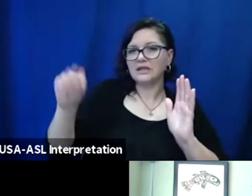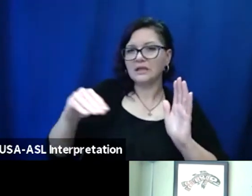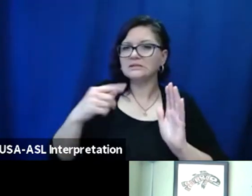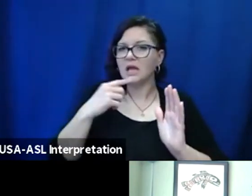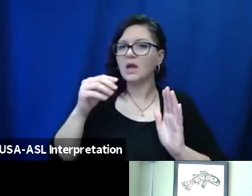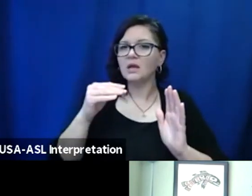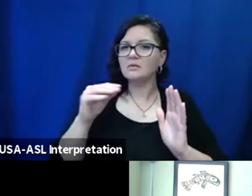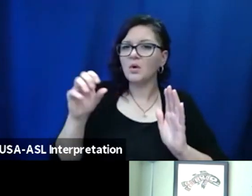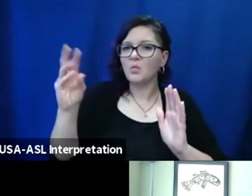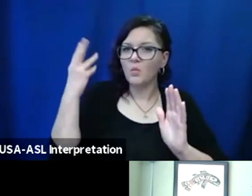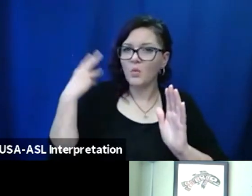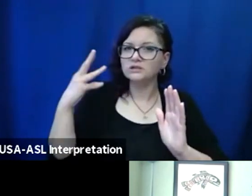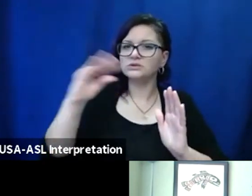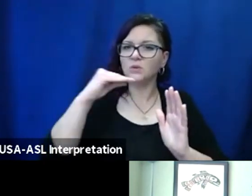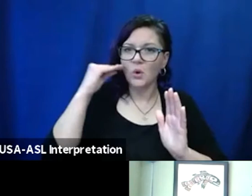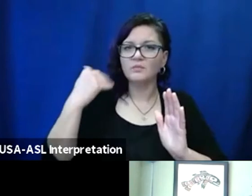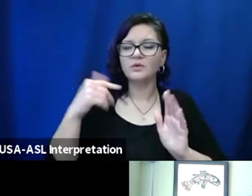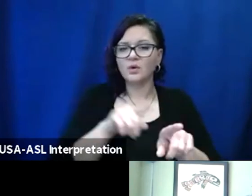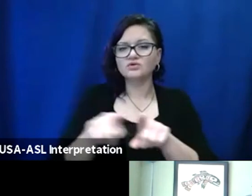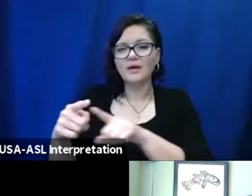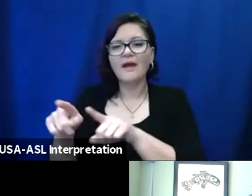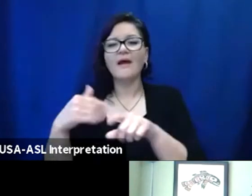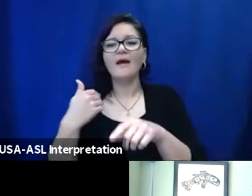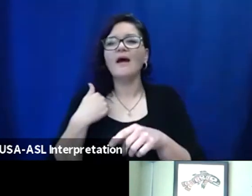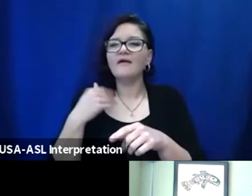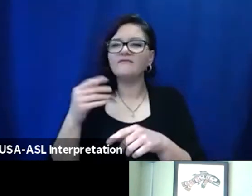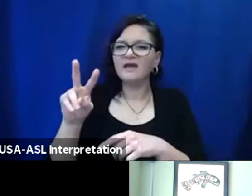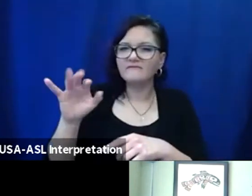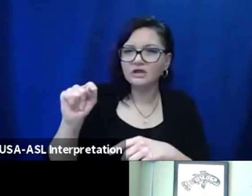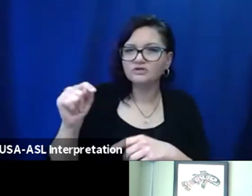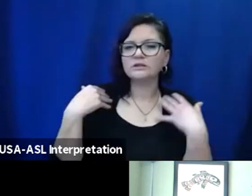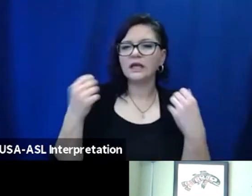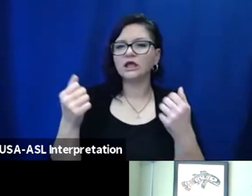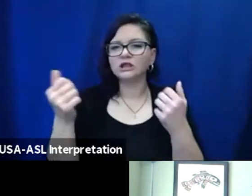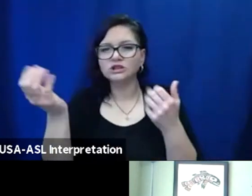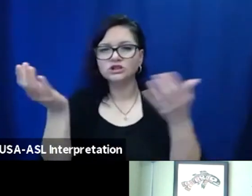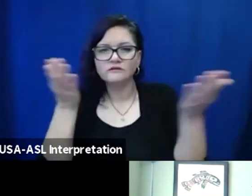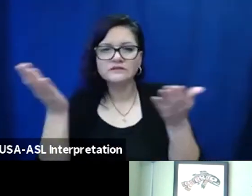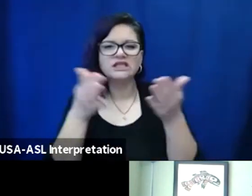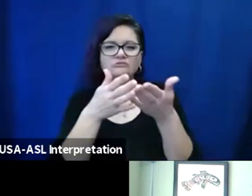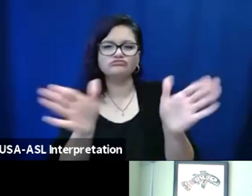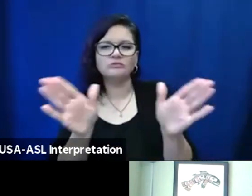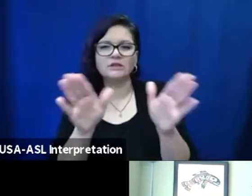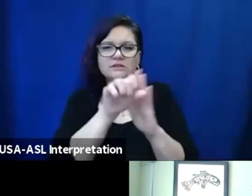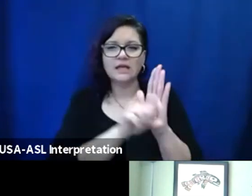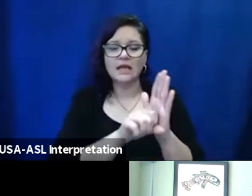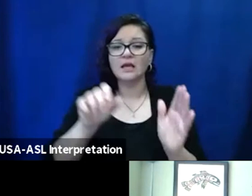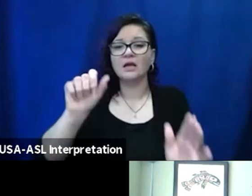major military medical facility and veterans health services across the state. And ArtsWA, as